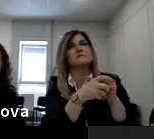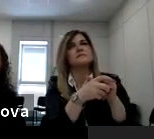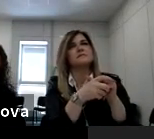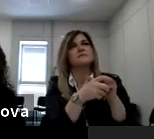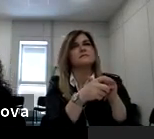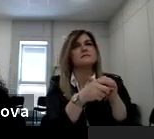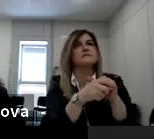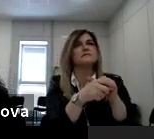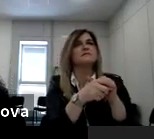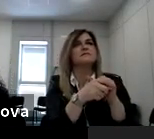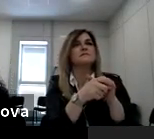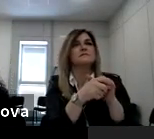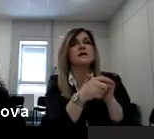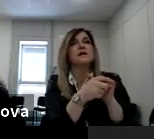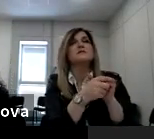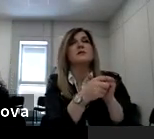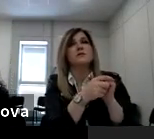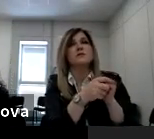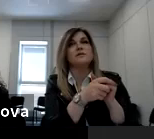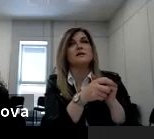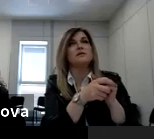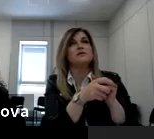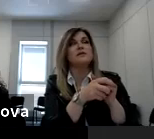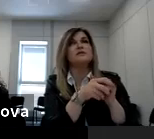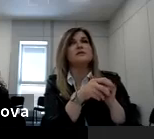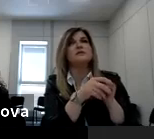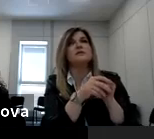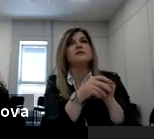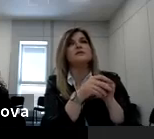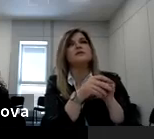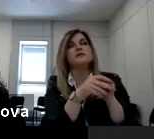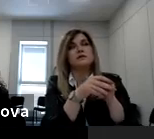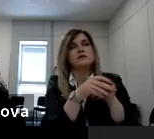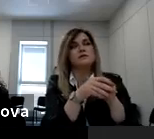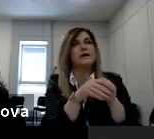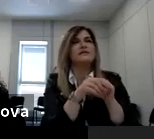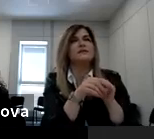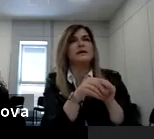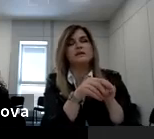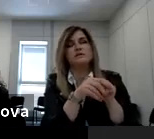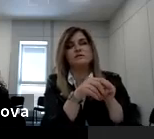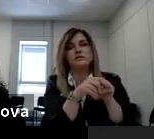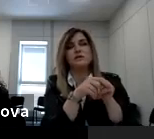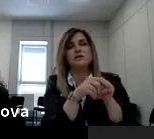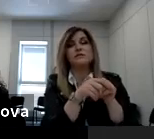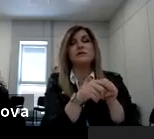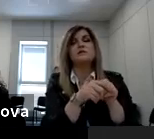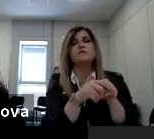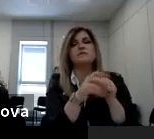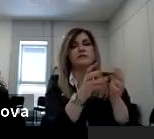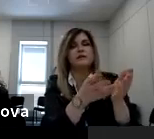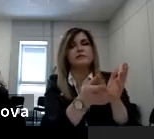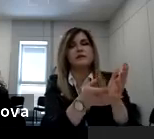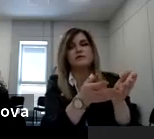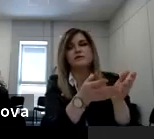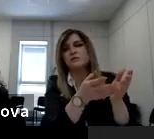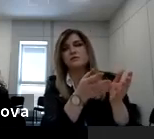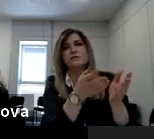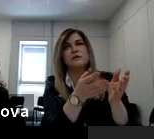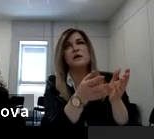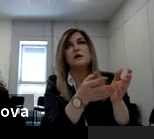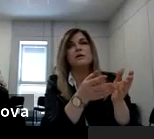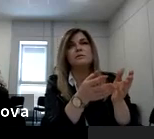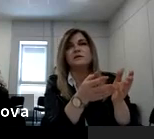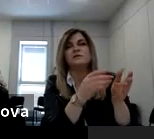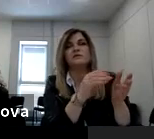of the advantages. And so, as Uliana already told, it is a wide variety of possible effects, so different combinations